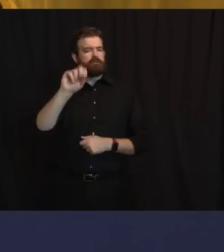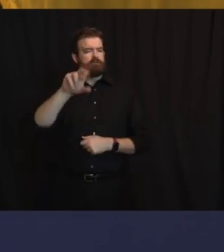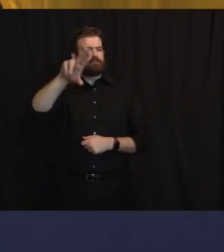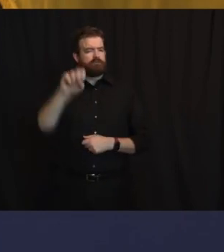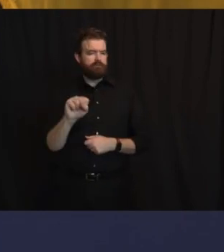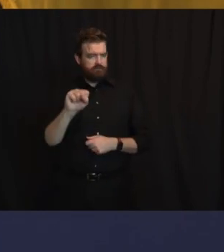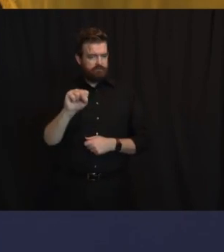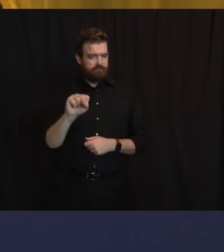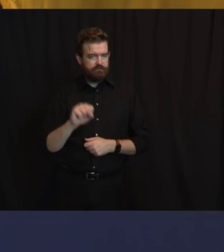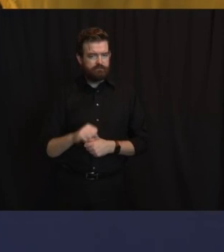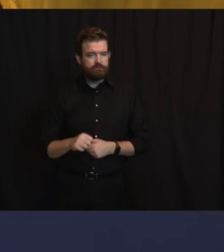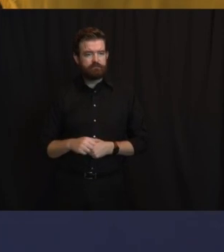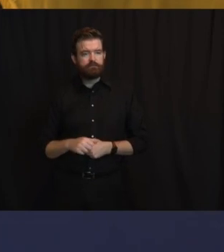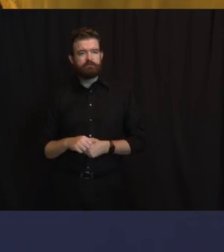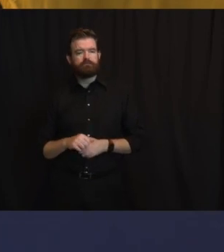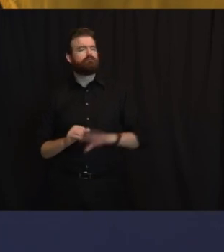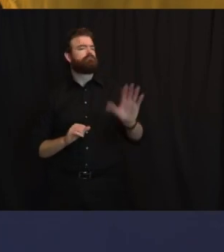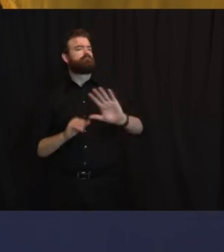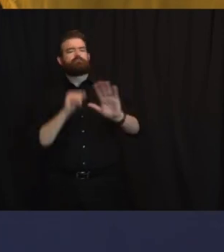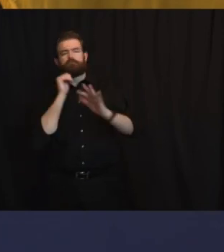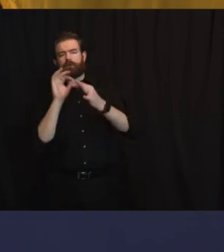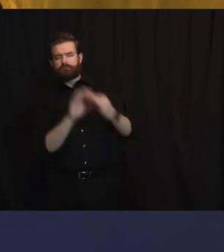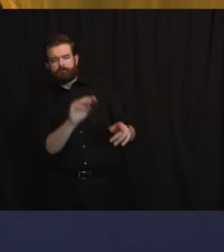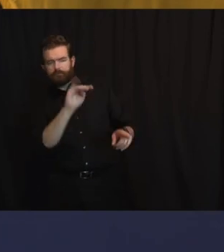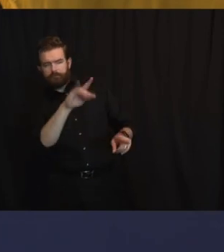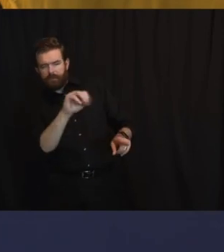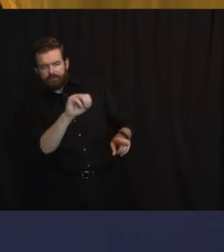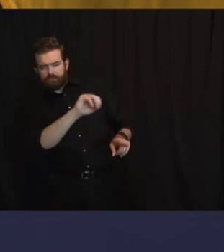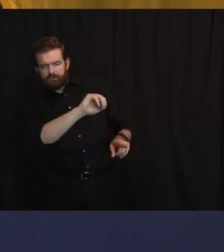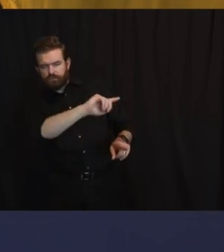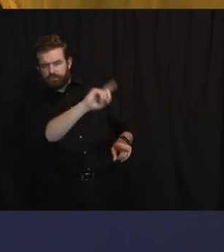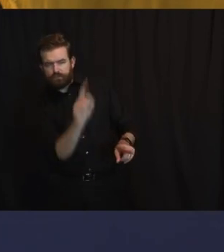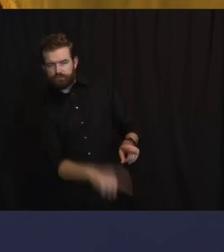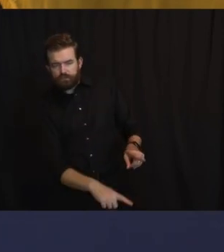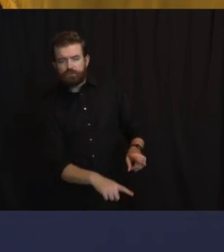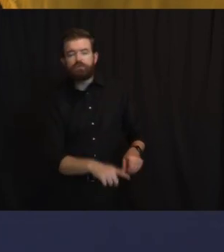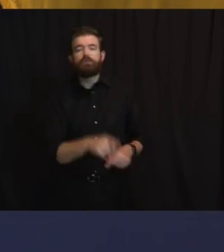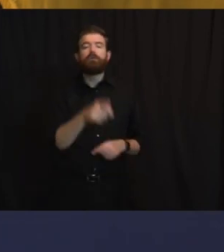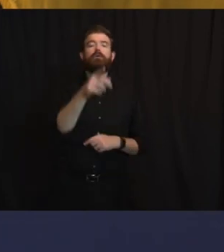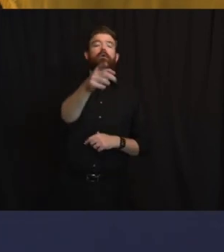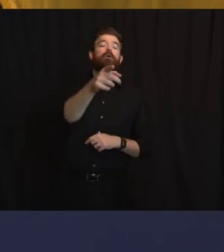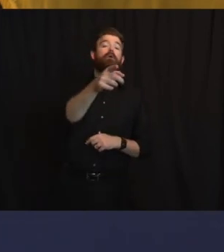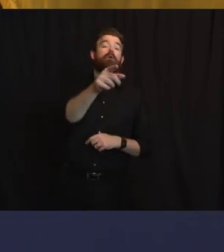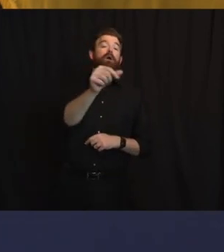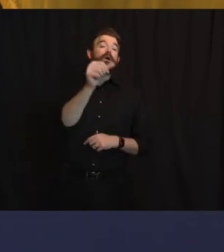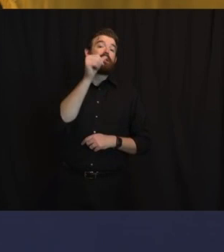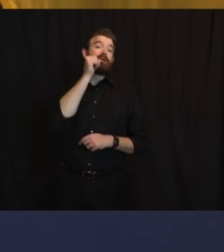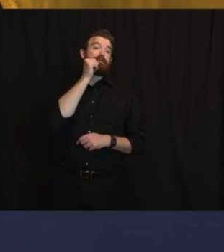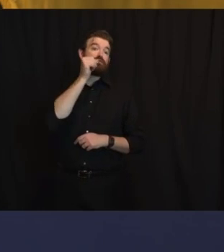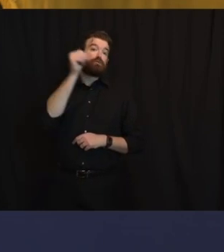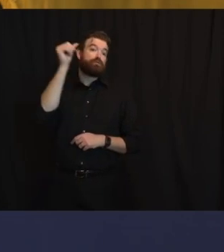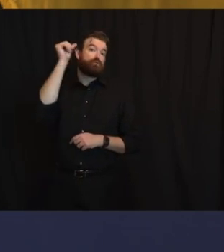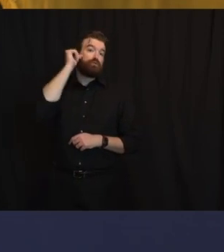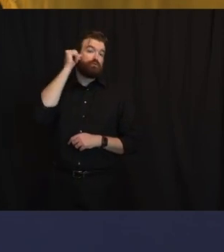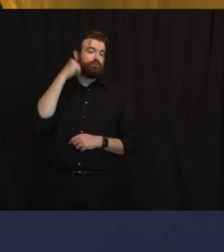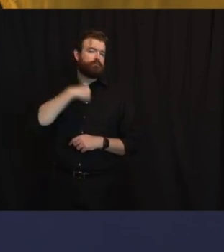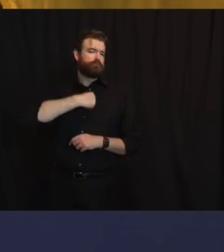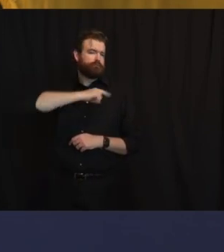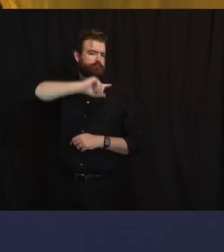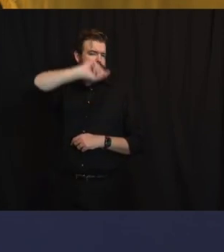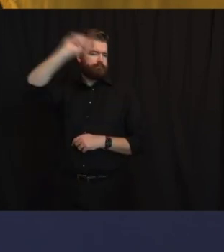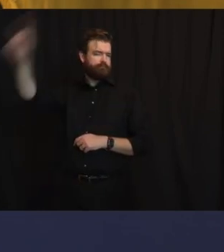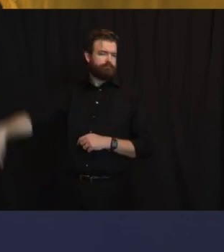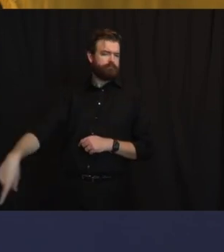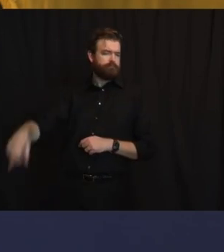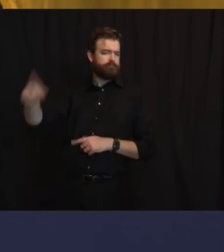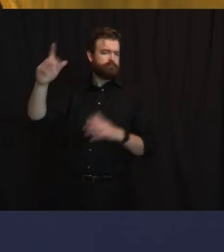question about our vaccine totals. I said this yesterday in Hillsborough. We had a great event on widening of Route 206, which is, if you've been